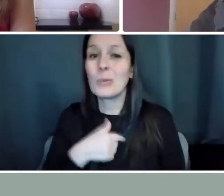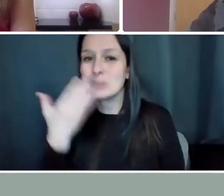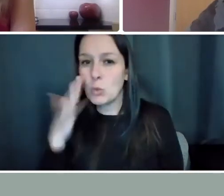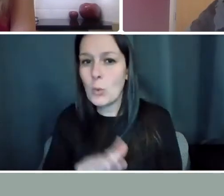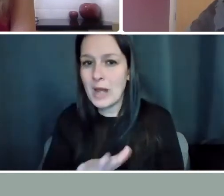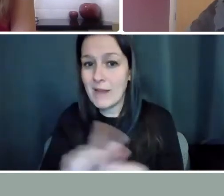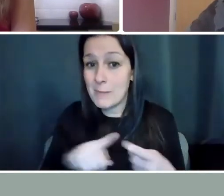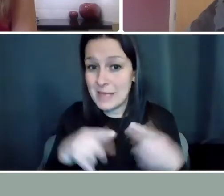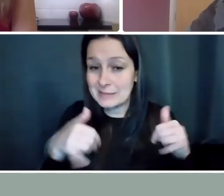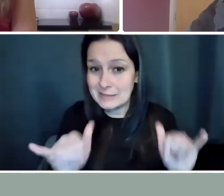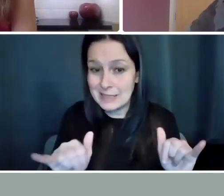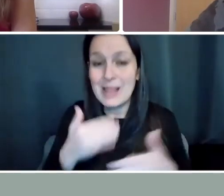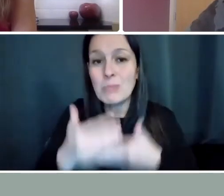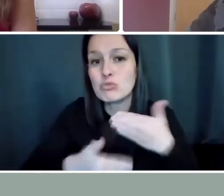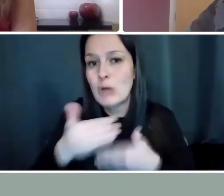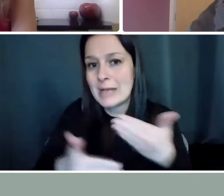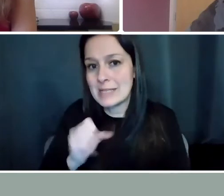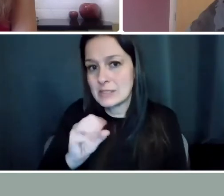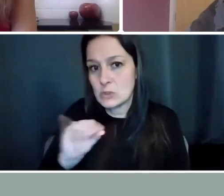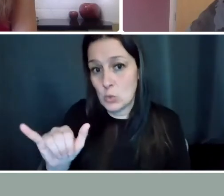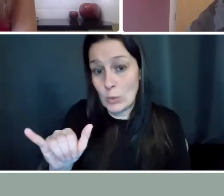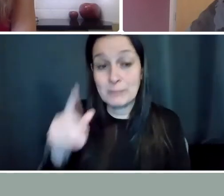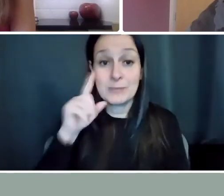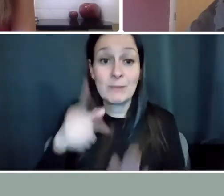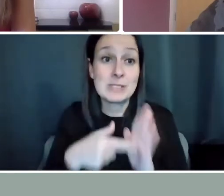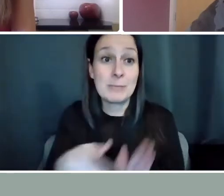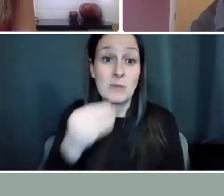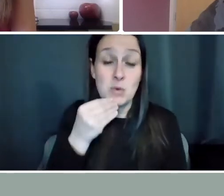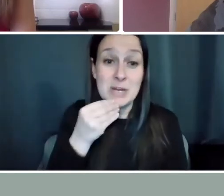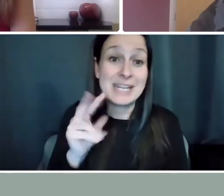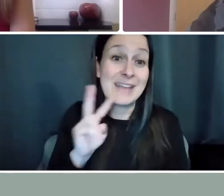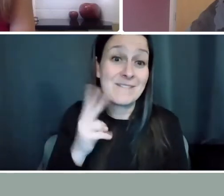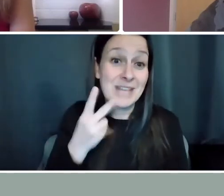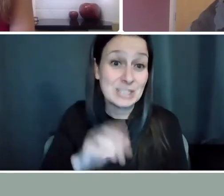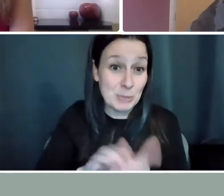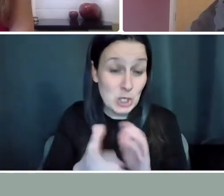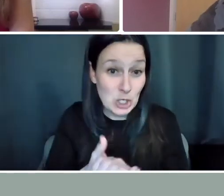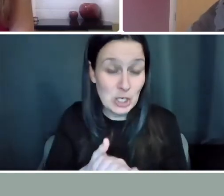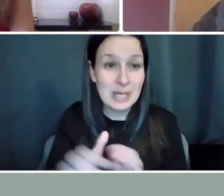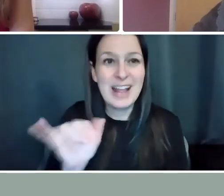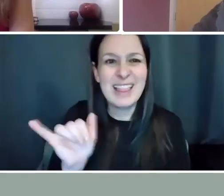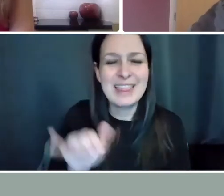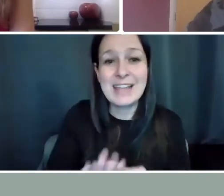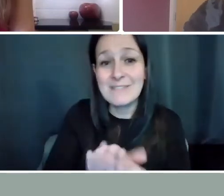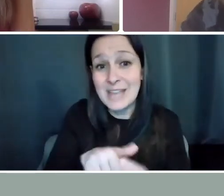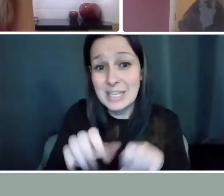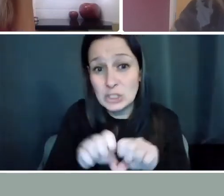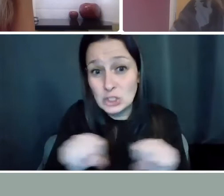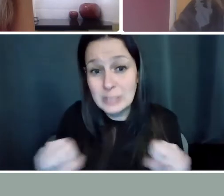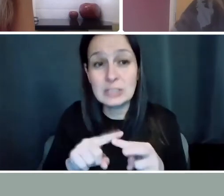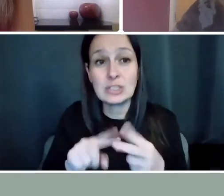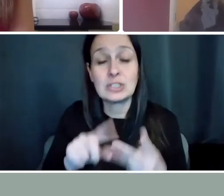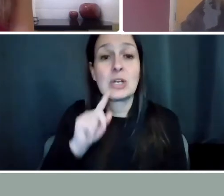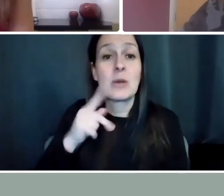about still is processed soy. So if you're eating a veggie burger, like a fake sausage, a